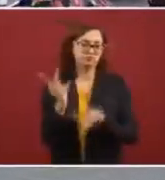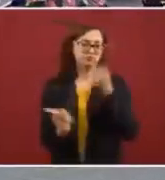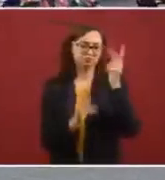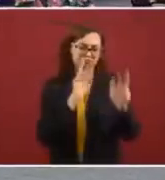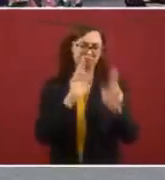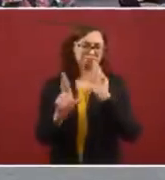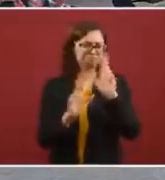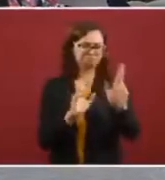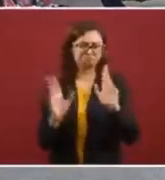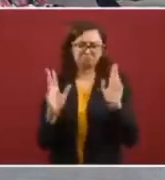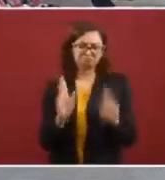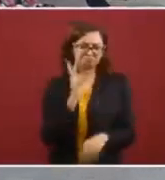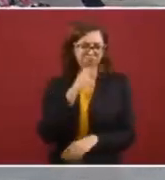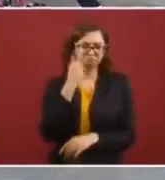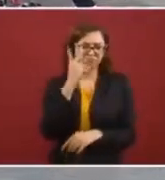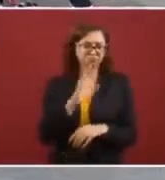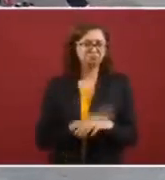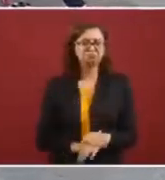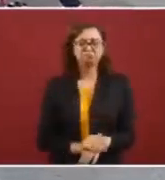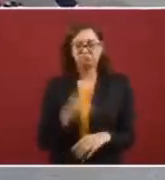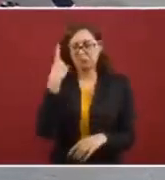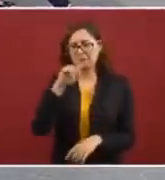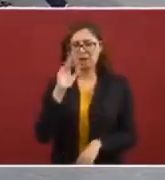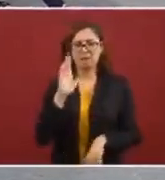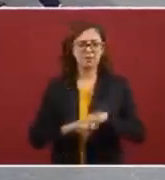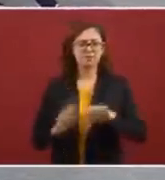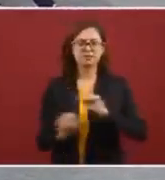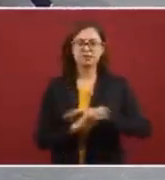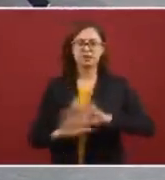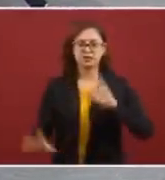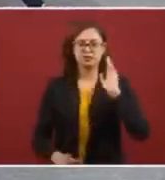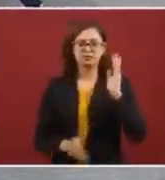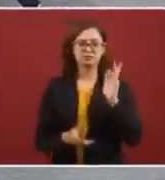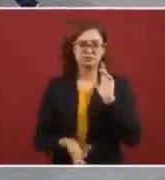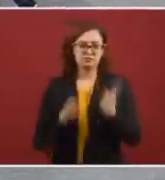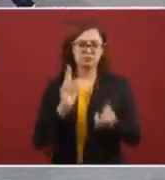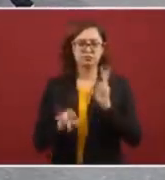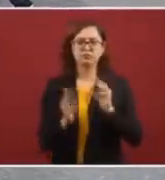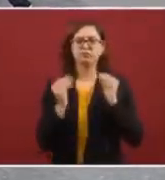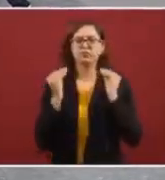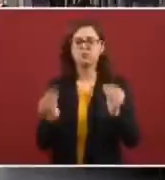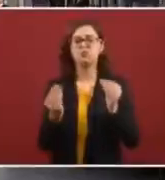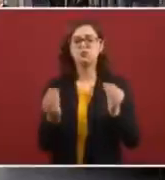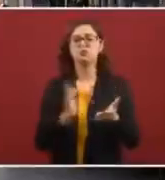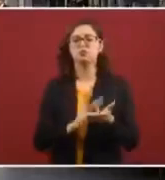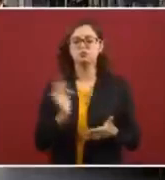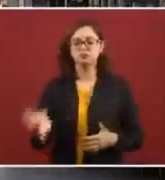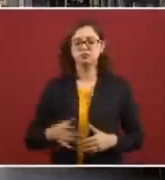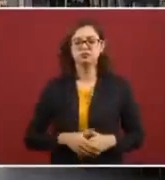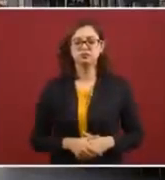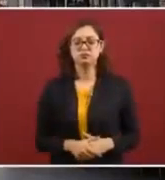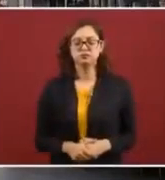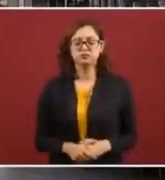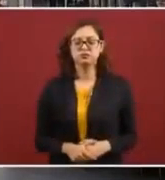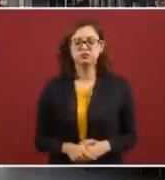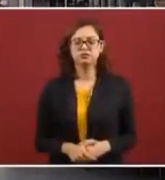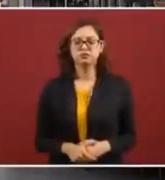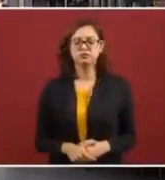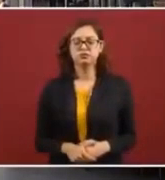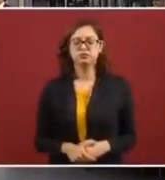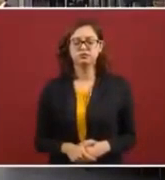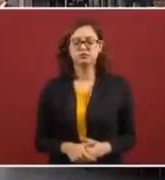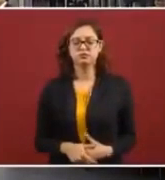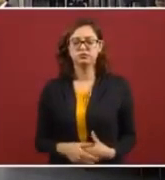and answers. How do you like that? So that we can get down to the matter. Thank you very much.